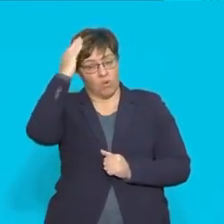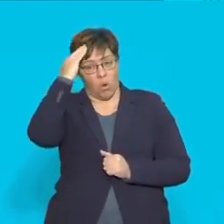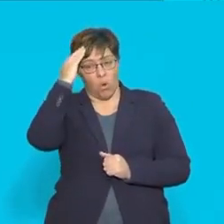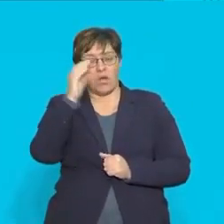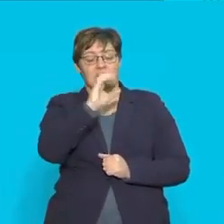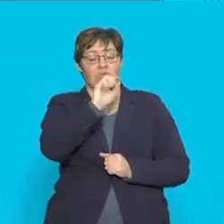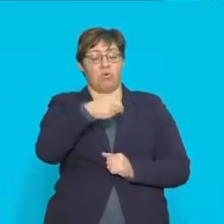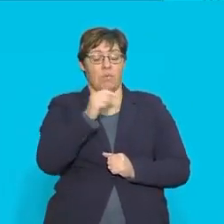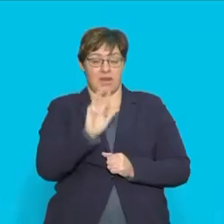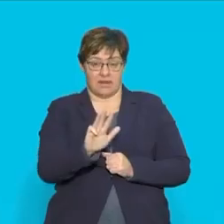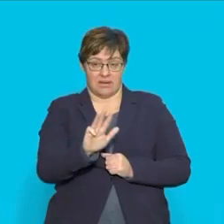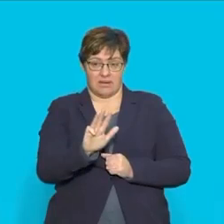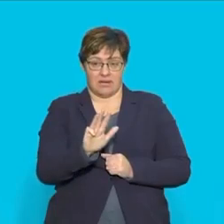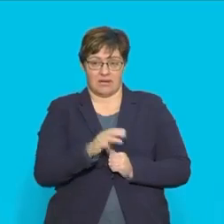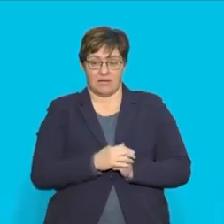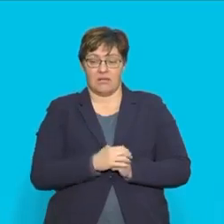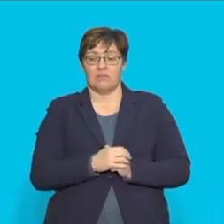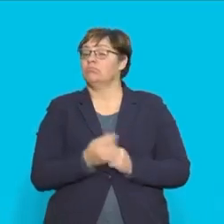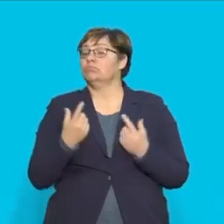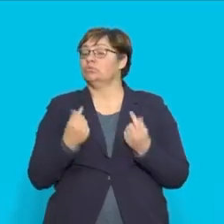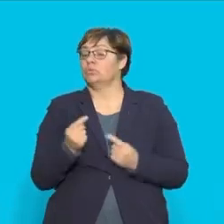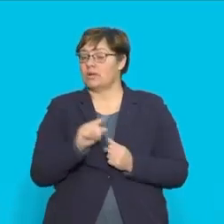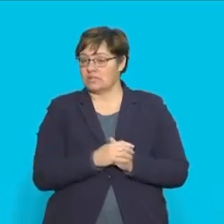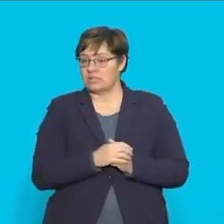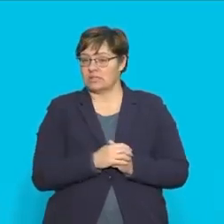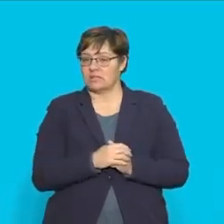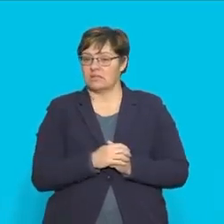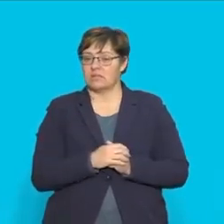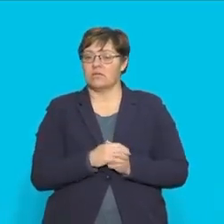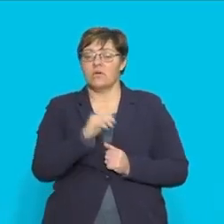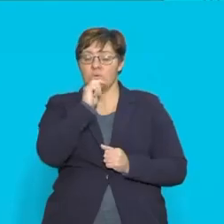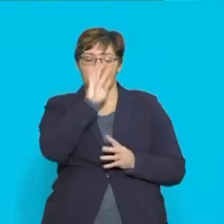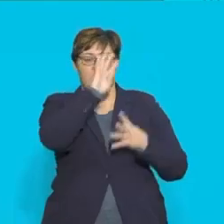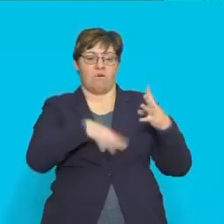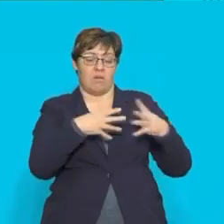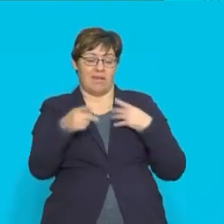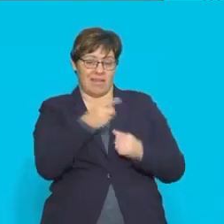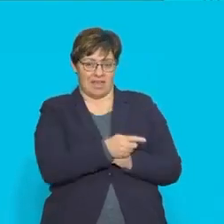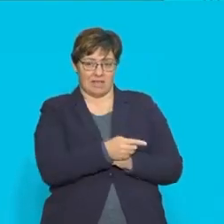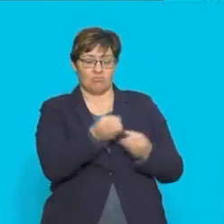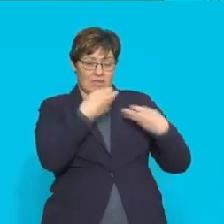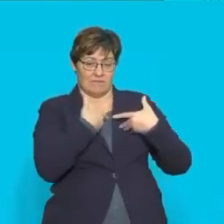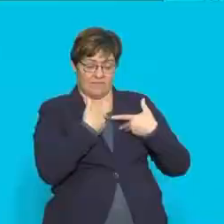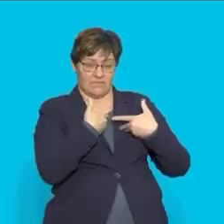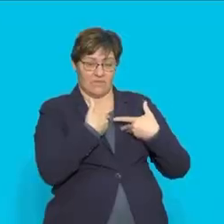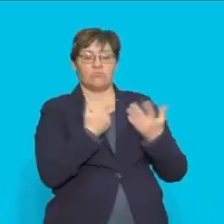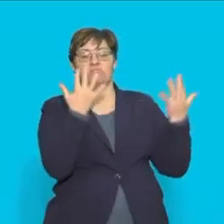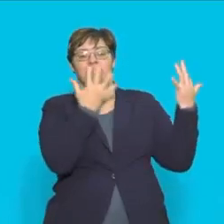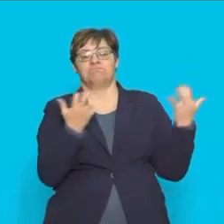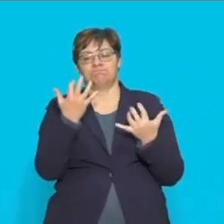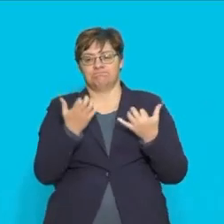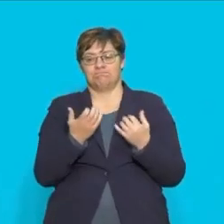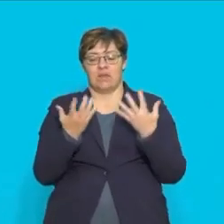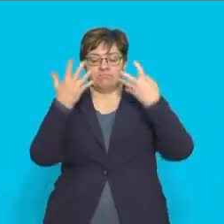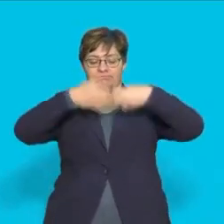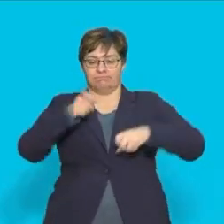knowing that this is 0.9, then what we could do is to use the formula, which is given to us to